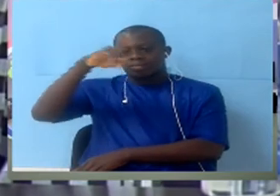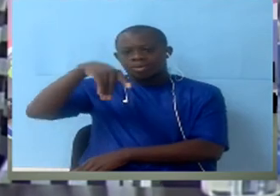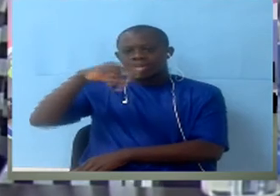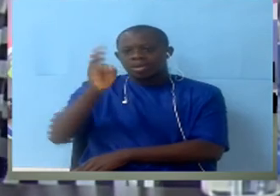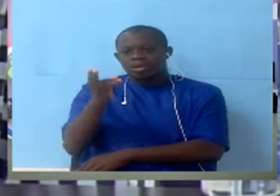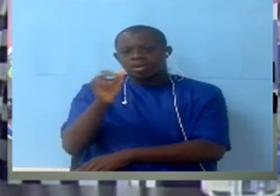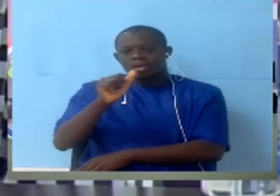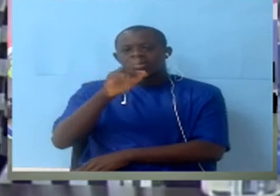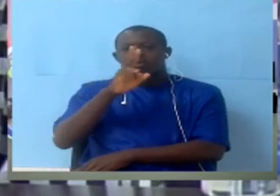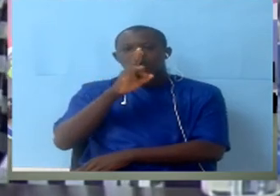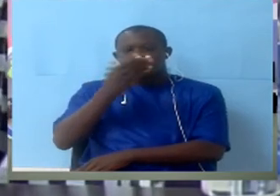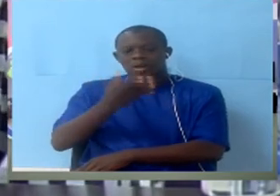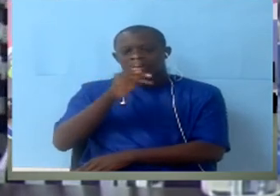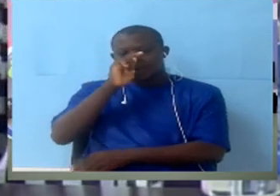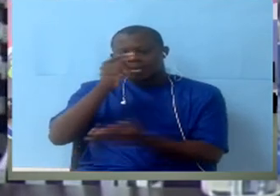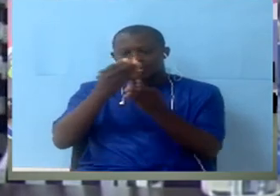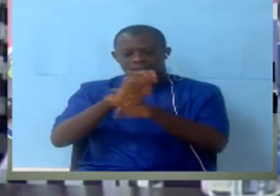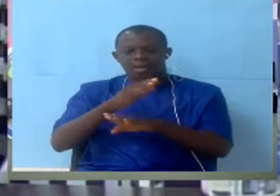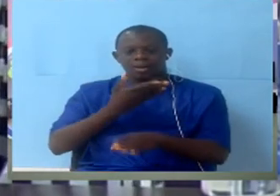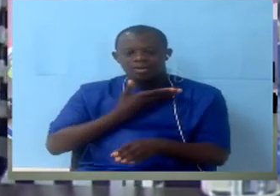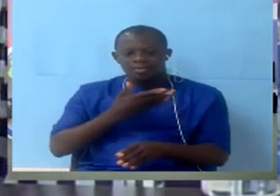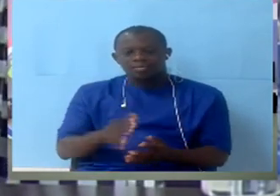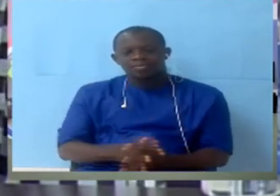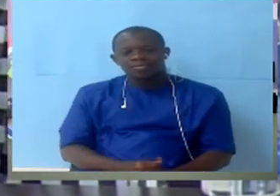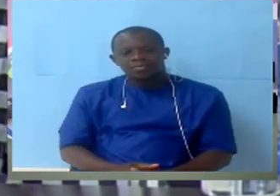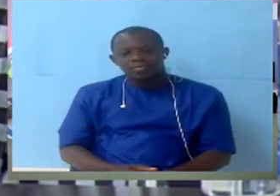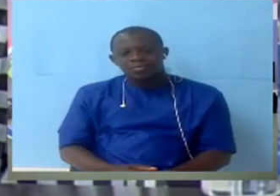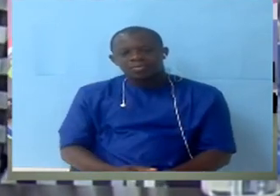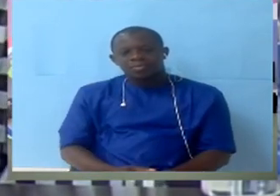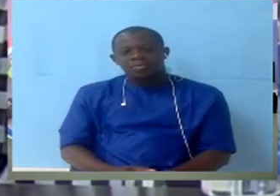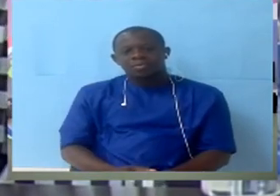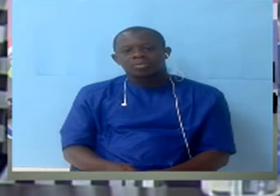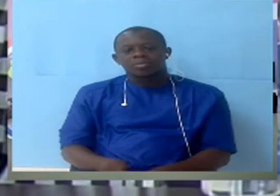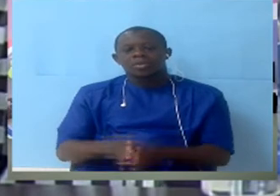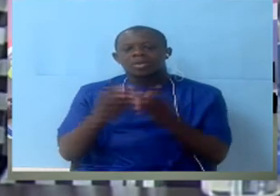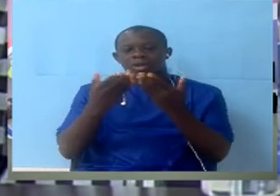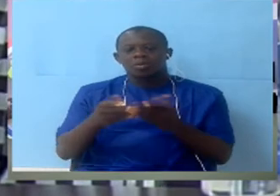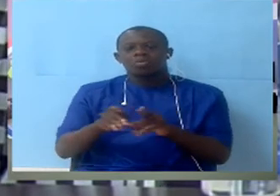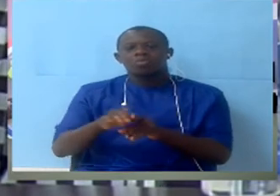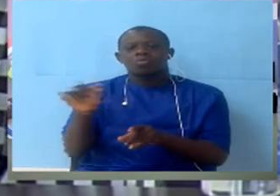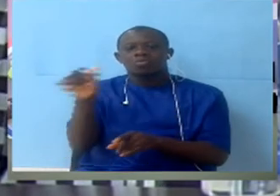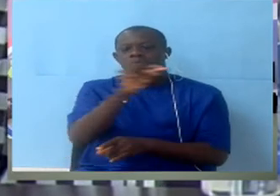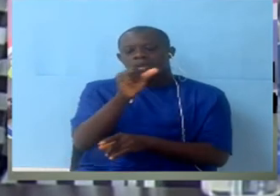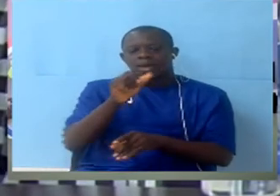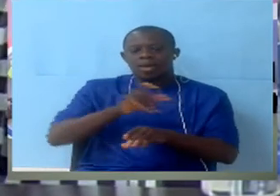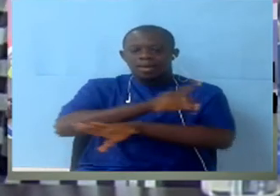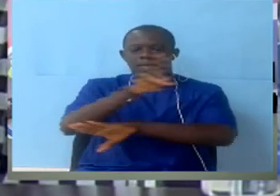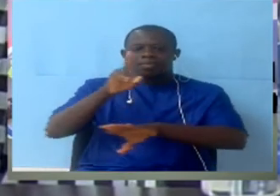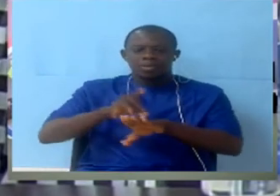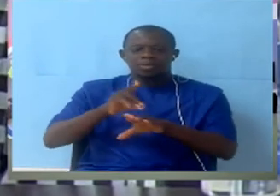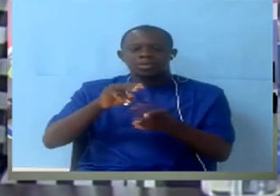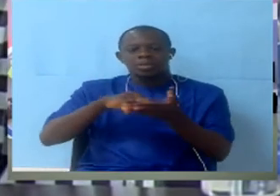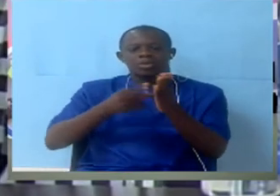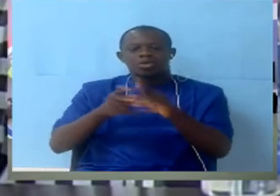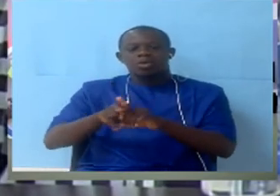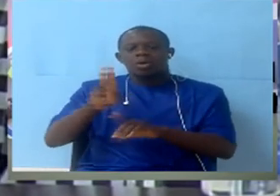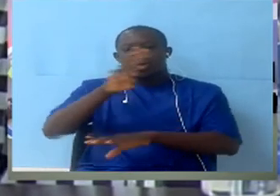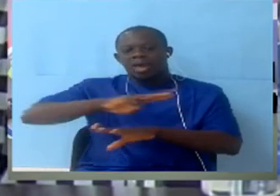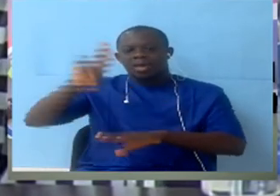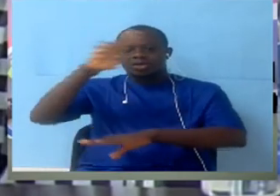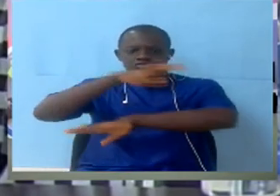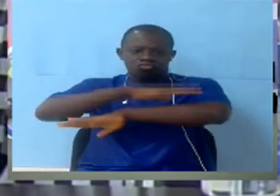It's late now. Yeah. Proceed. Nada Kuinala Upper Basic School, 1997. I went to Kuinala Upper Basic